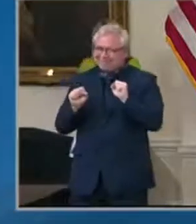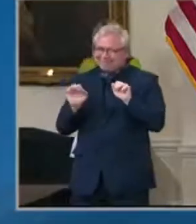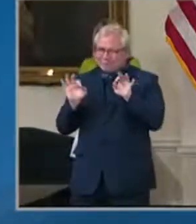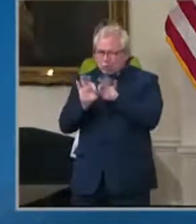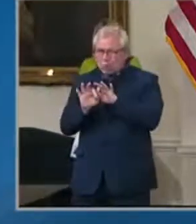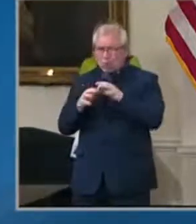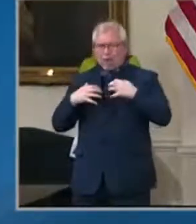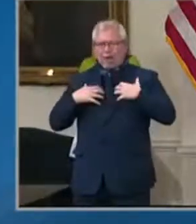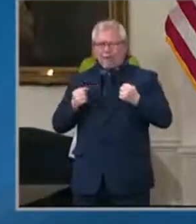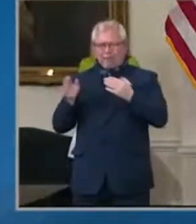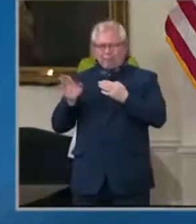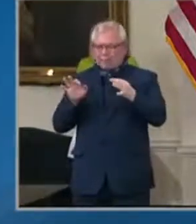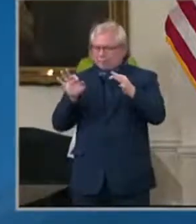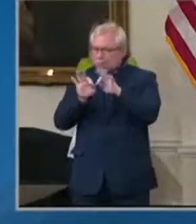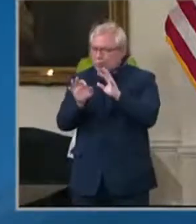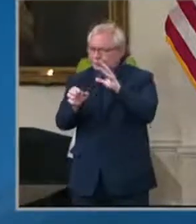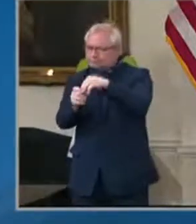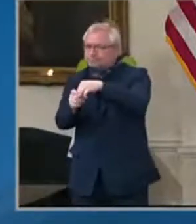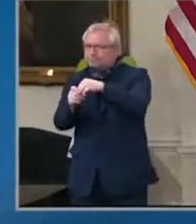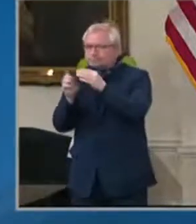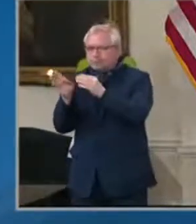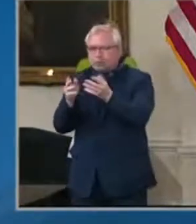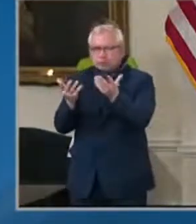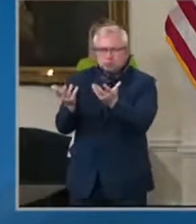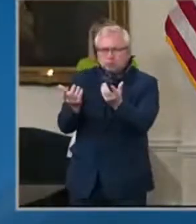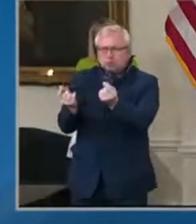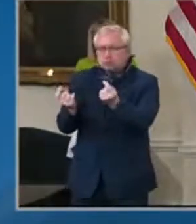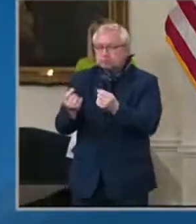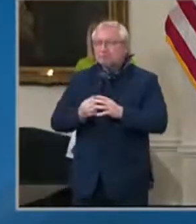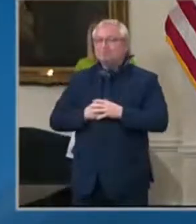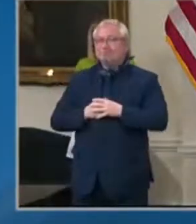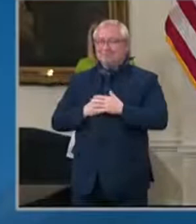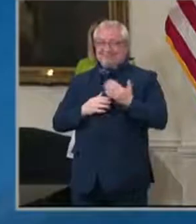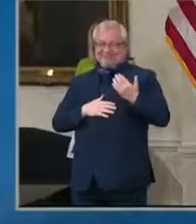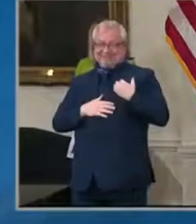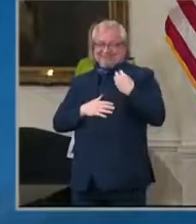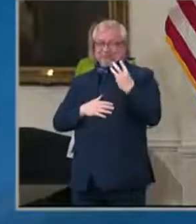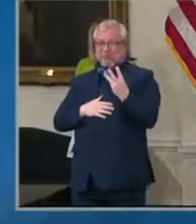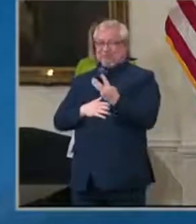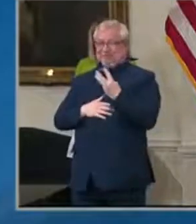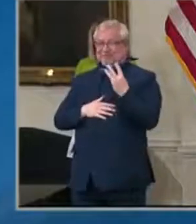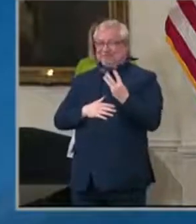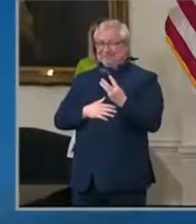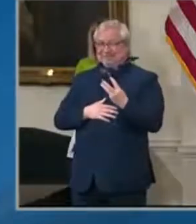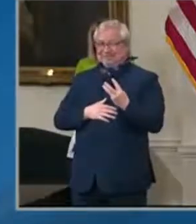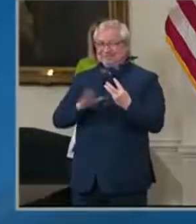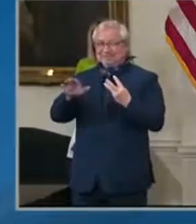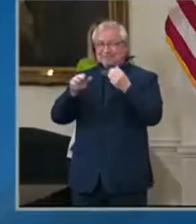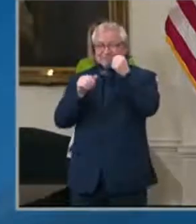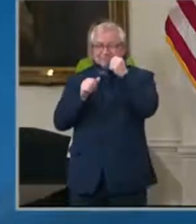discussed on Wednesday, we have made considerable progress on all